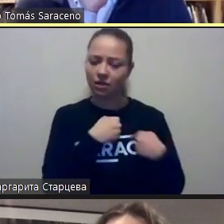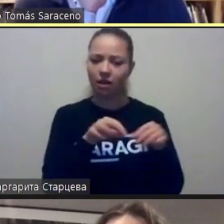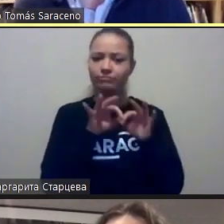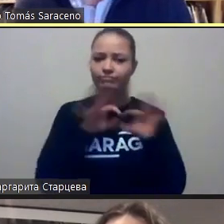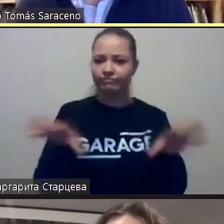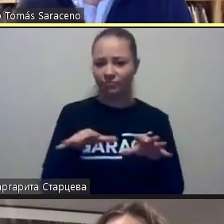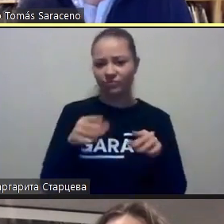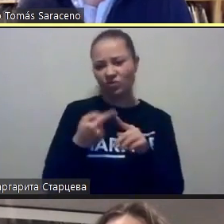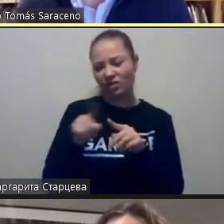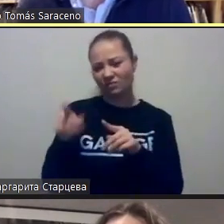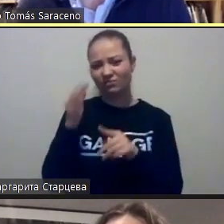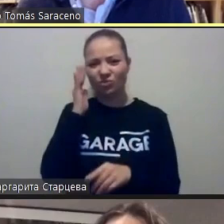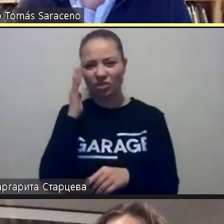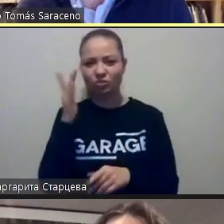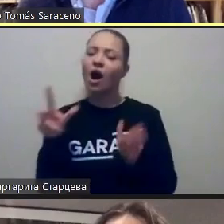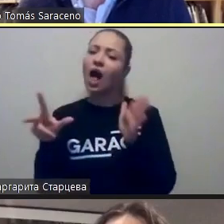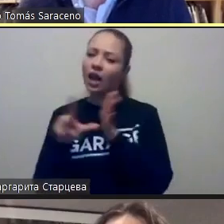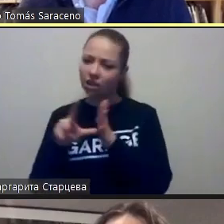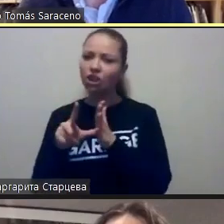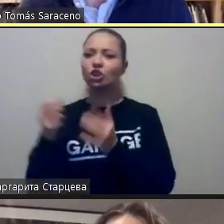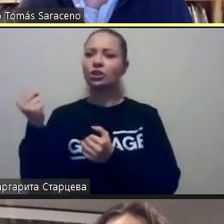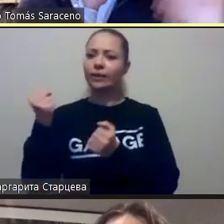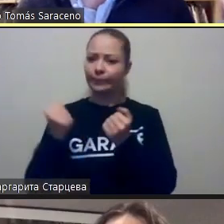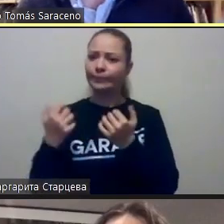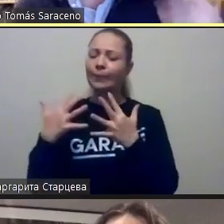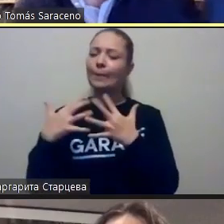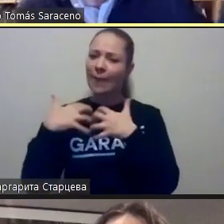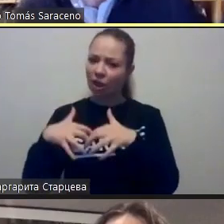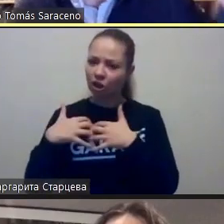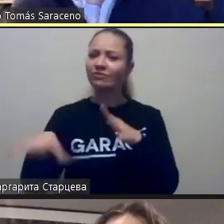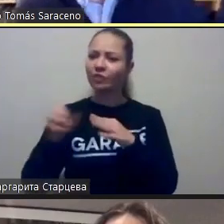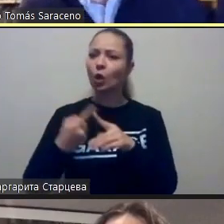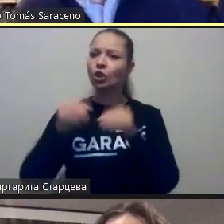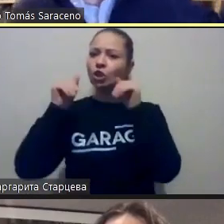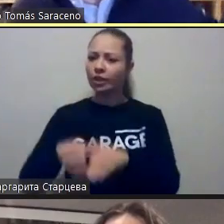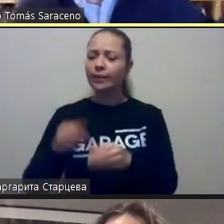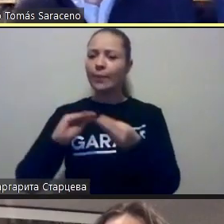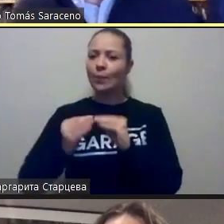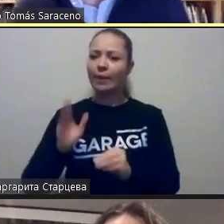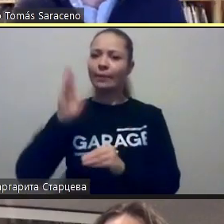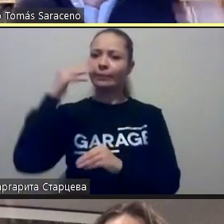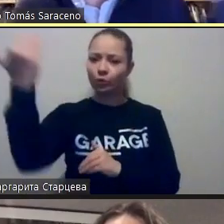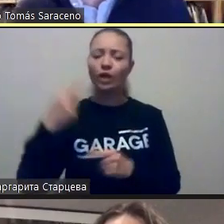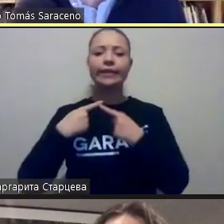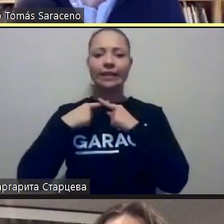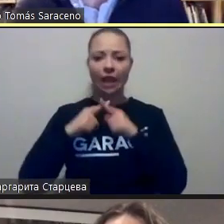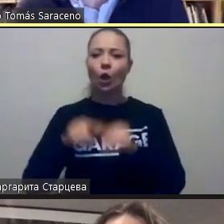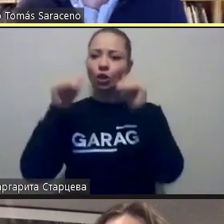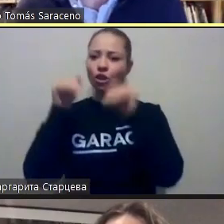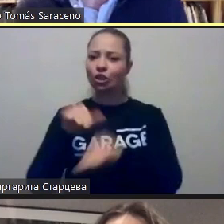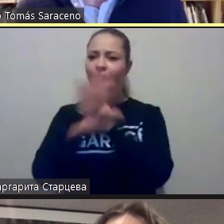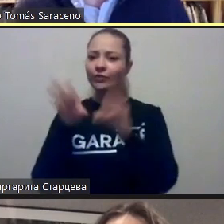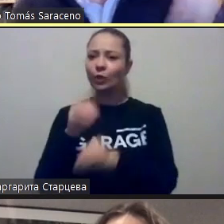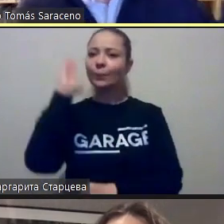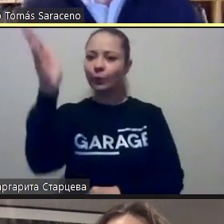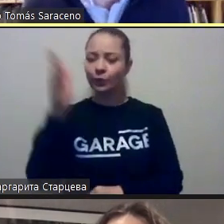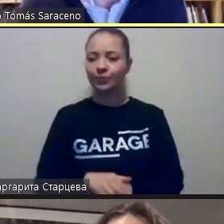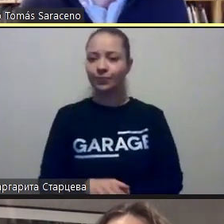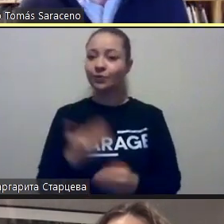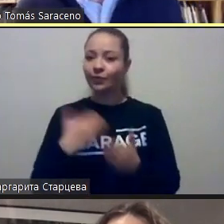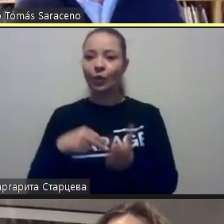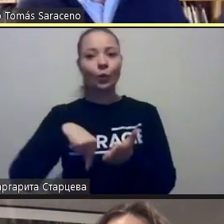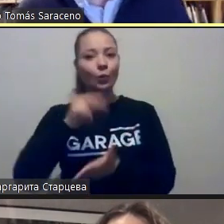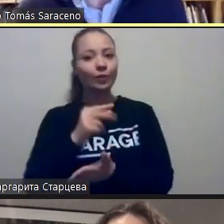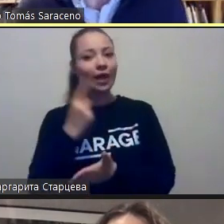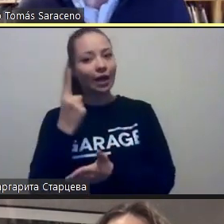right? While we think that and you know, then you buy one car, two cars, three cars, and then, you know, it's even more than before. And then you have 3